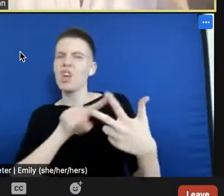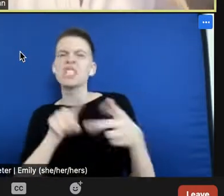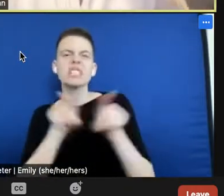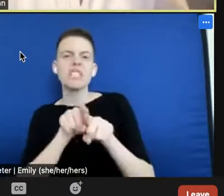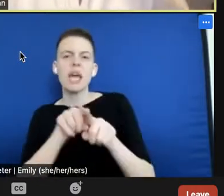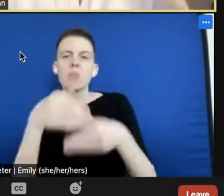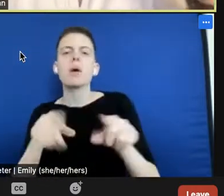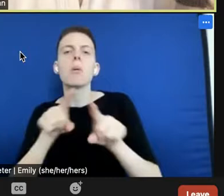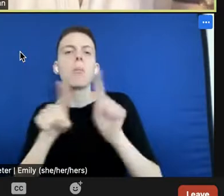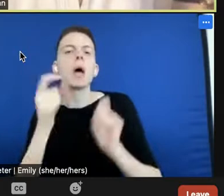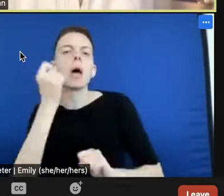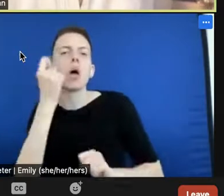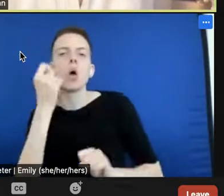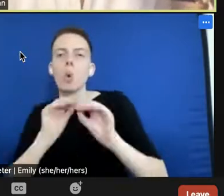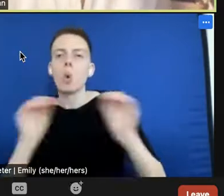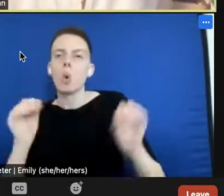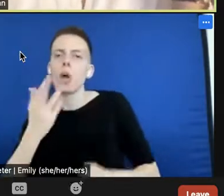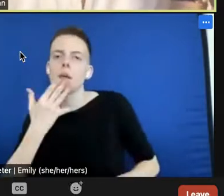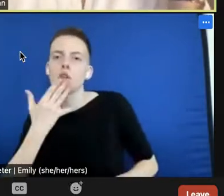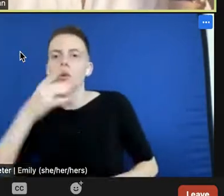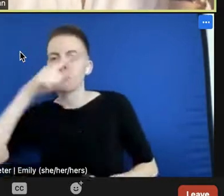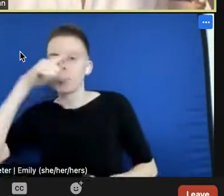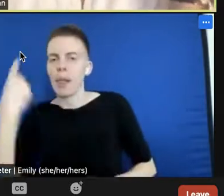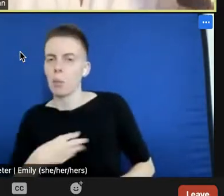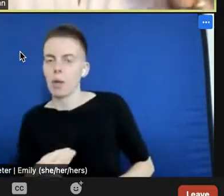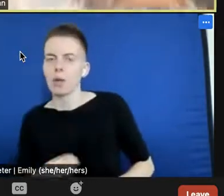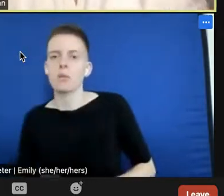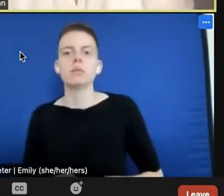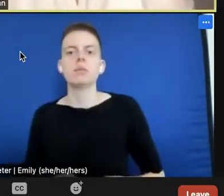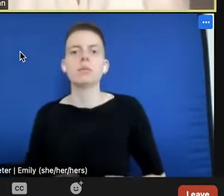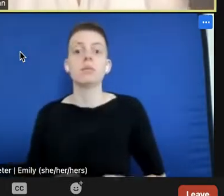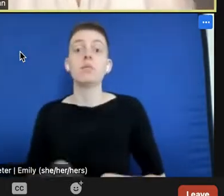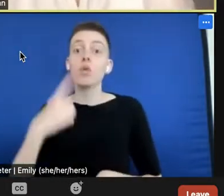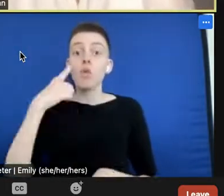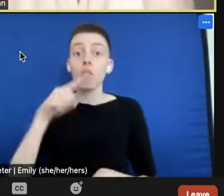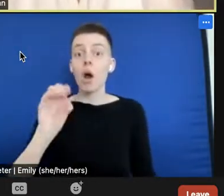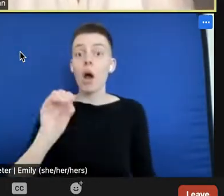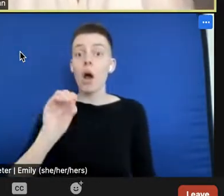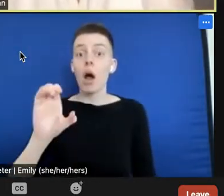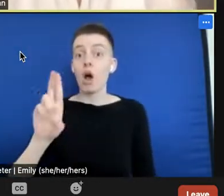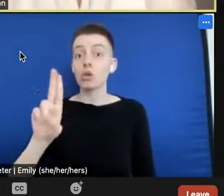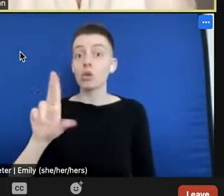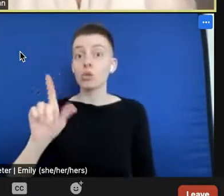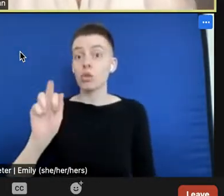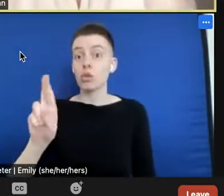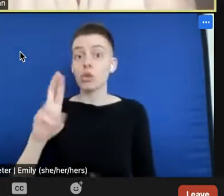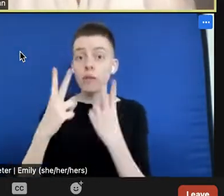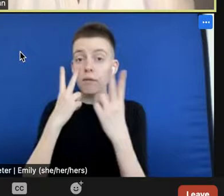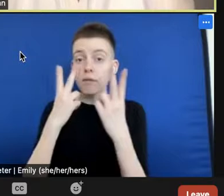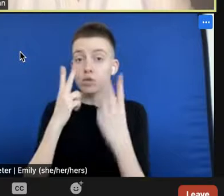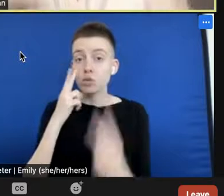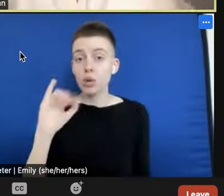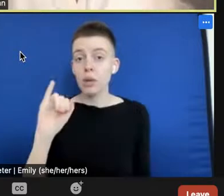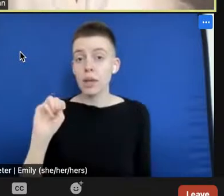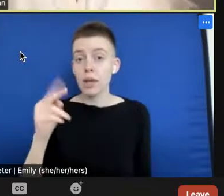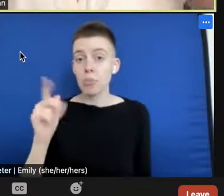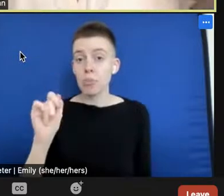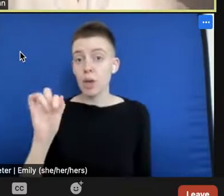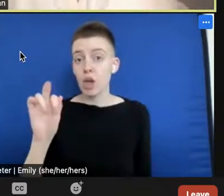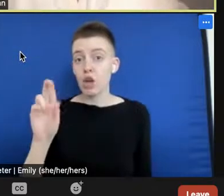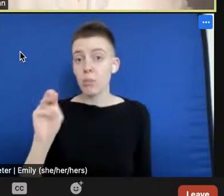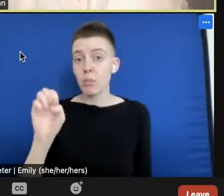Think of how this is different for children who have ocular visual impairment, for whom black and white might be the most accessible. So as we